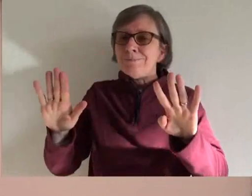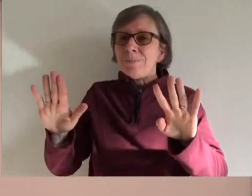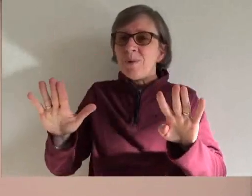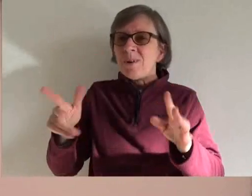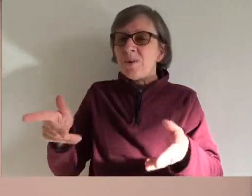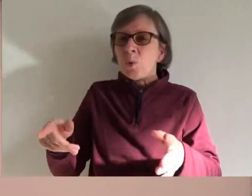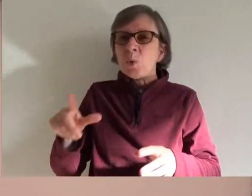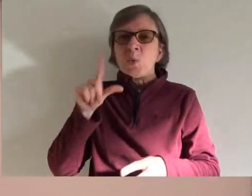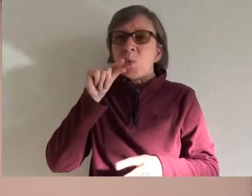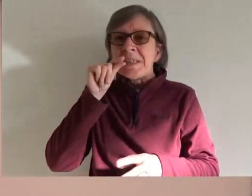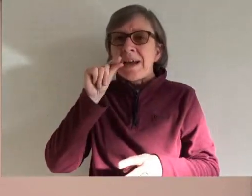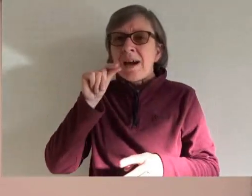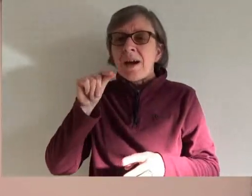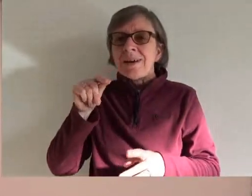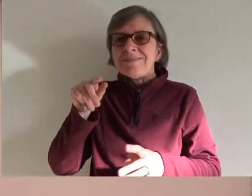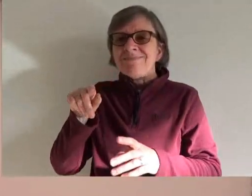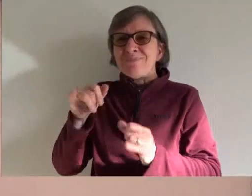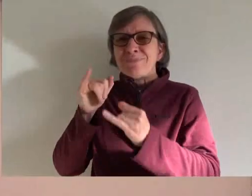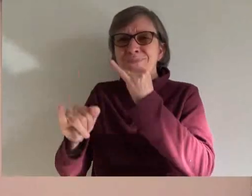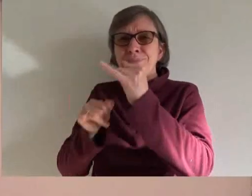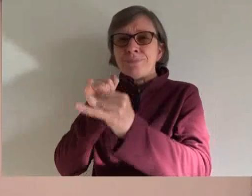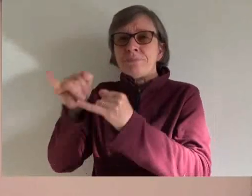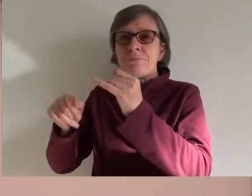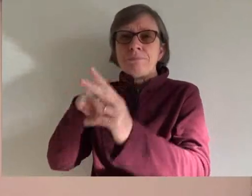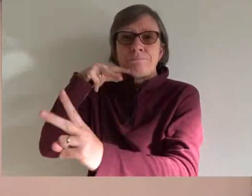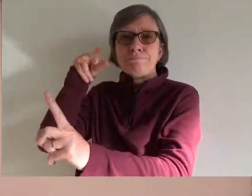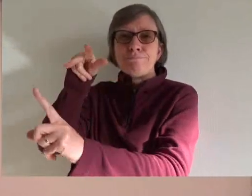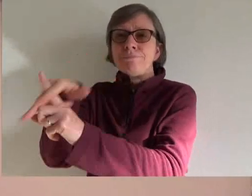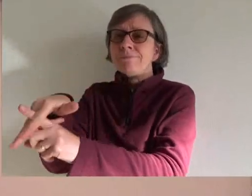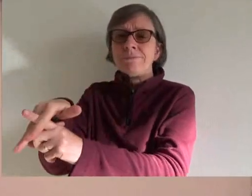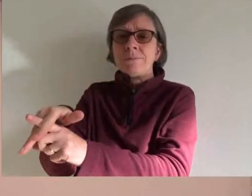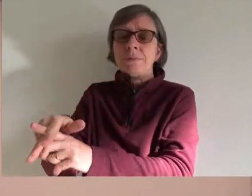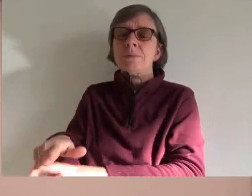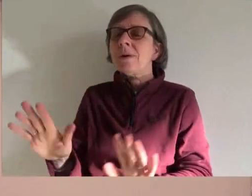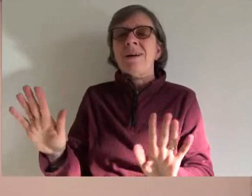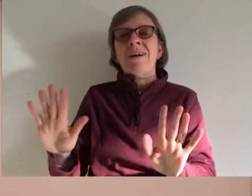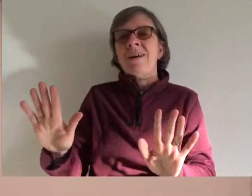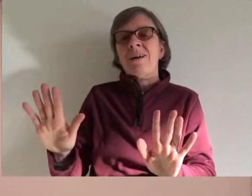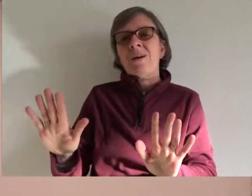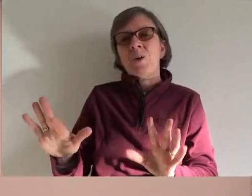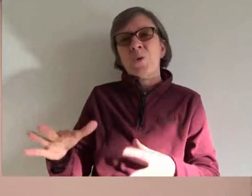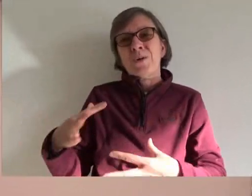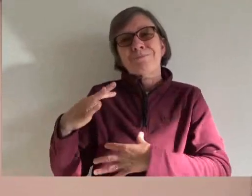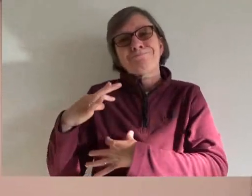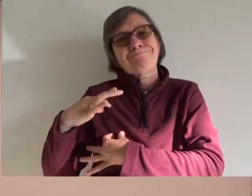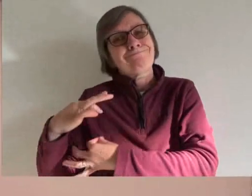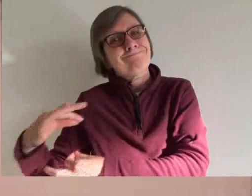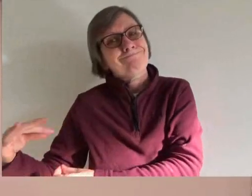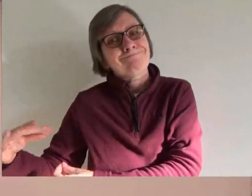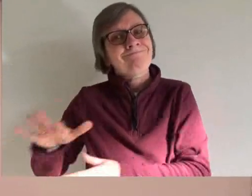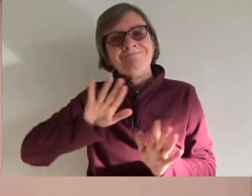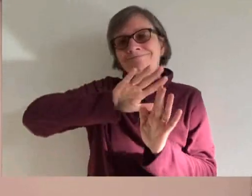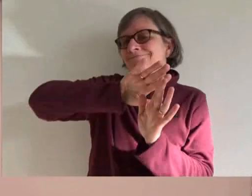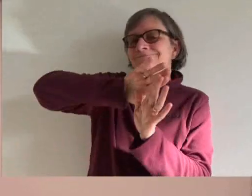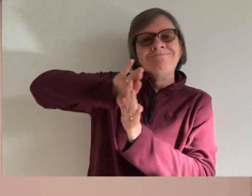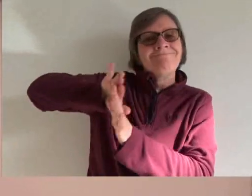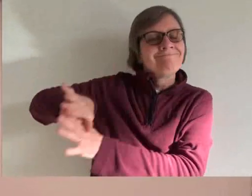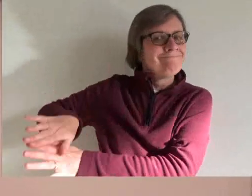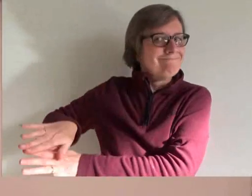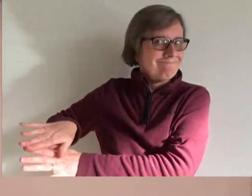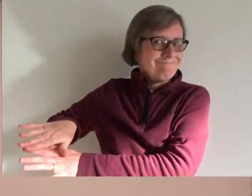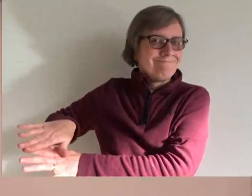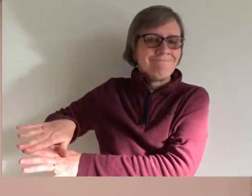or Twitter account? You know, let's not get caught up in the evil of the world, which